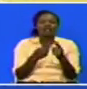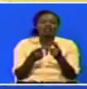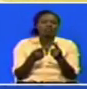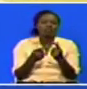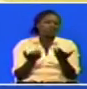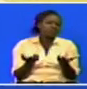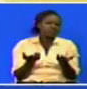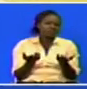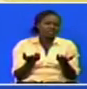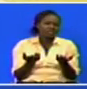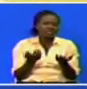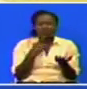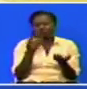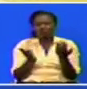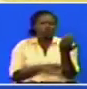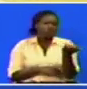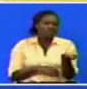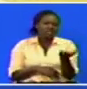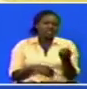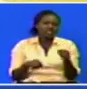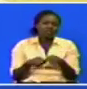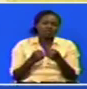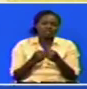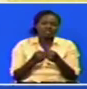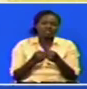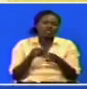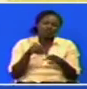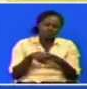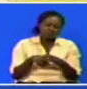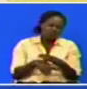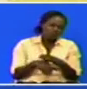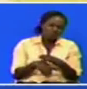it's quite unfortunate that it happened the way it did. And